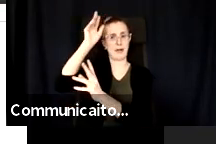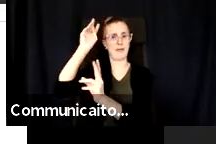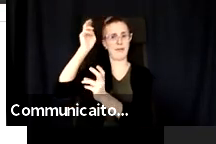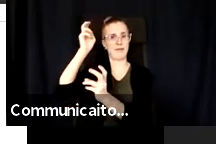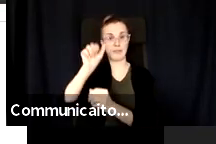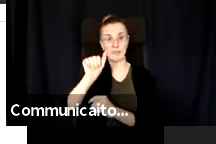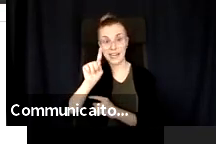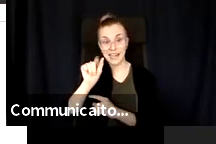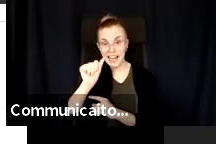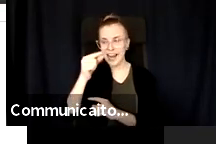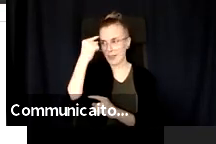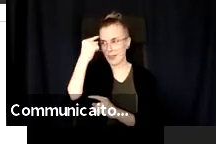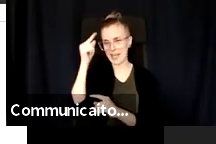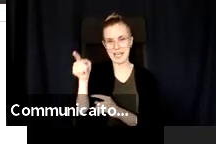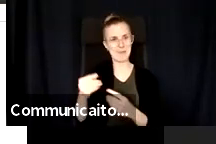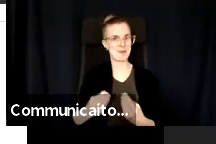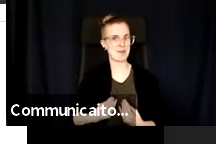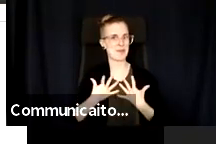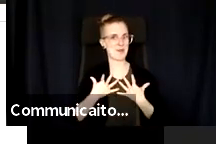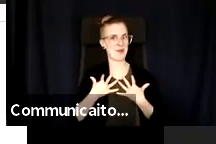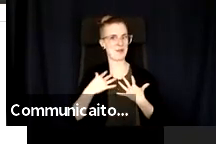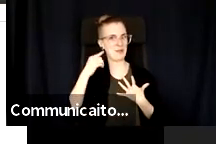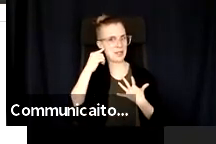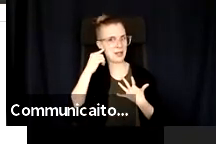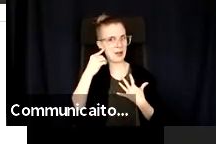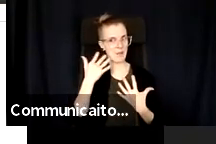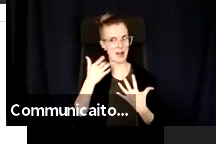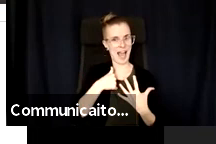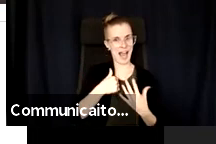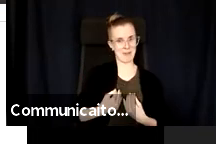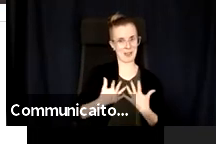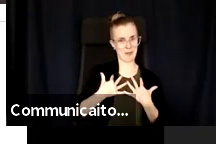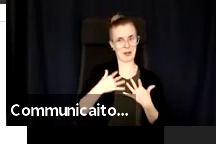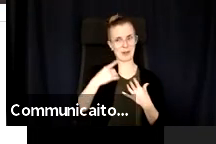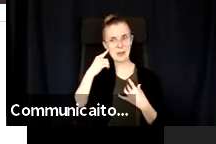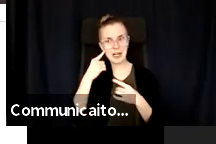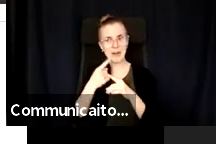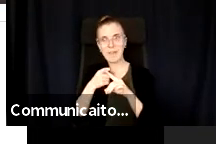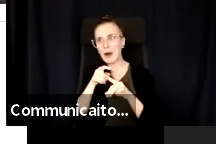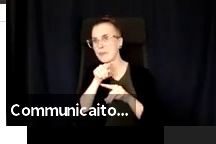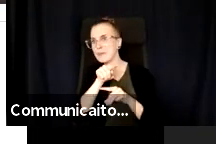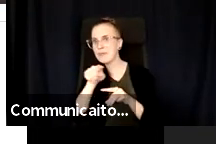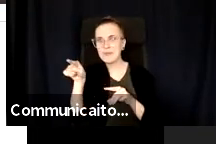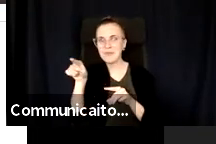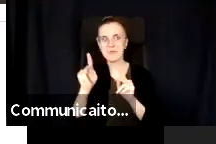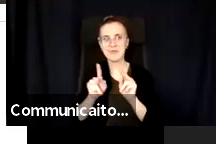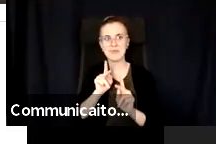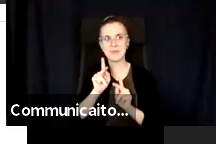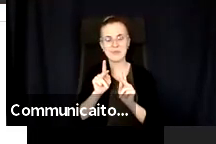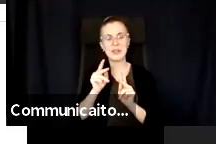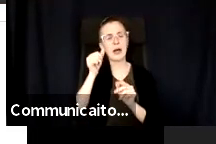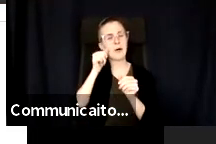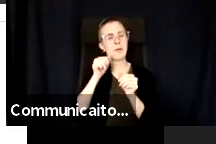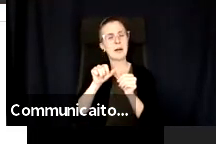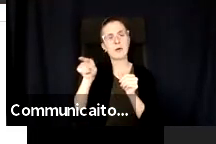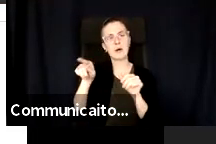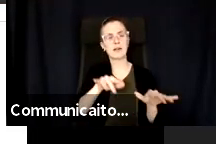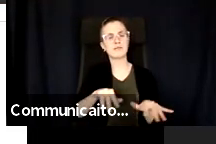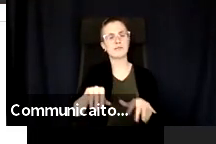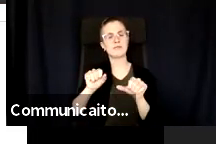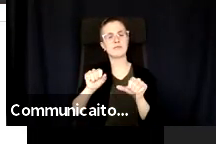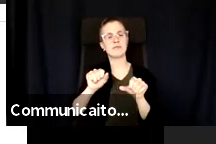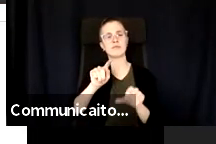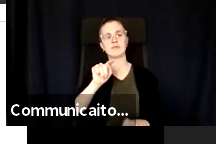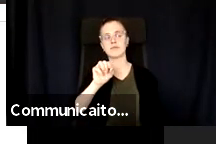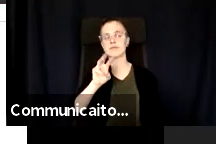hear what I was thrilled to hear. I know that when he did town hall meetings all through Texas, he